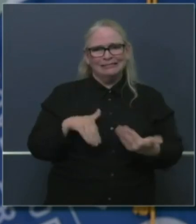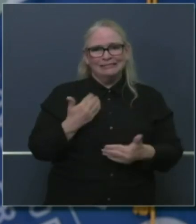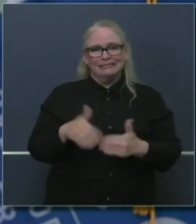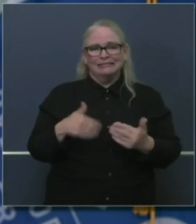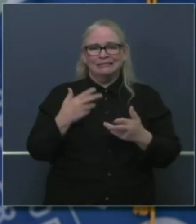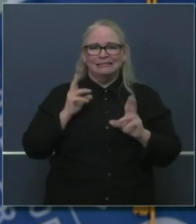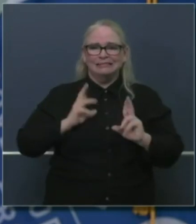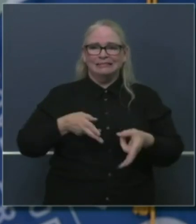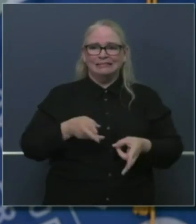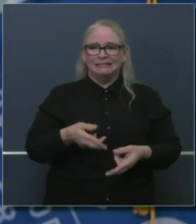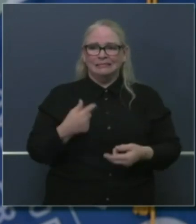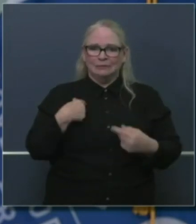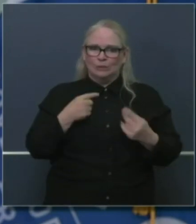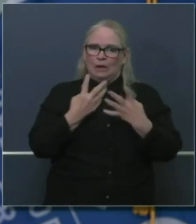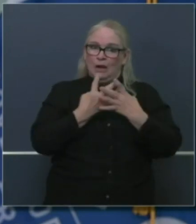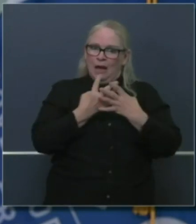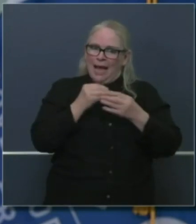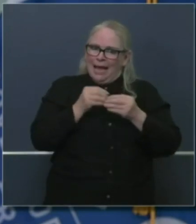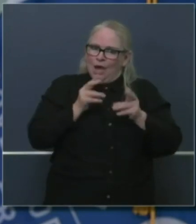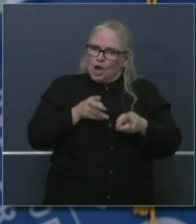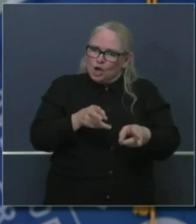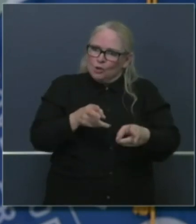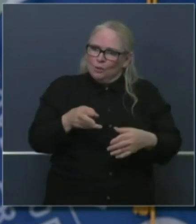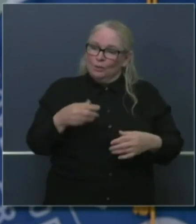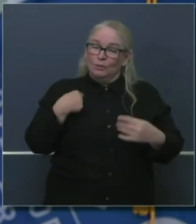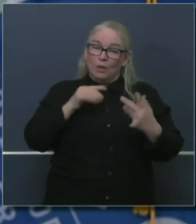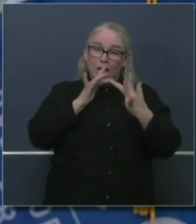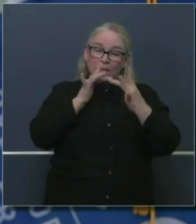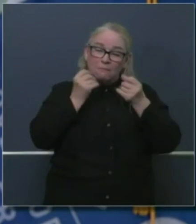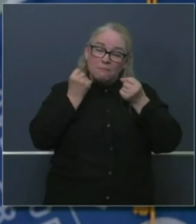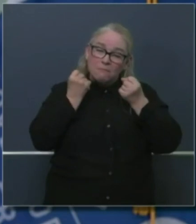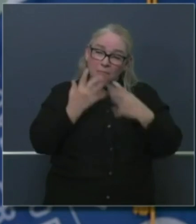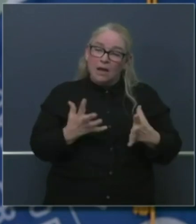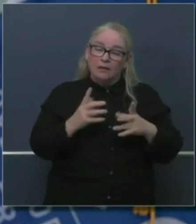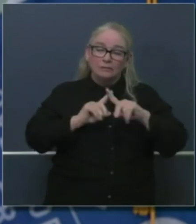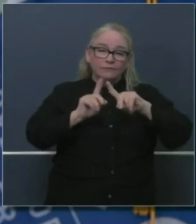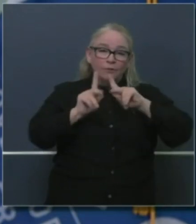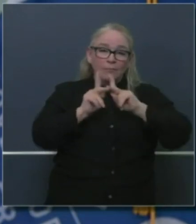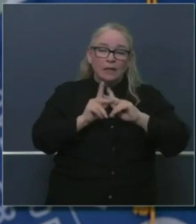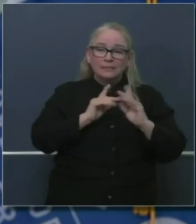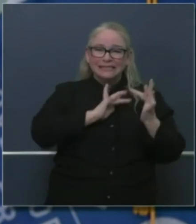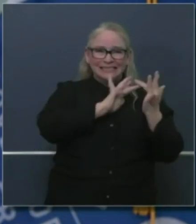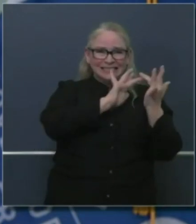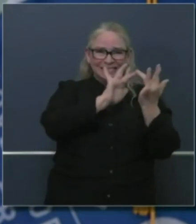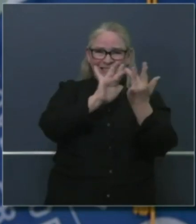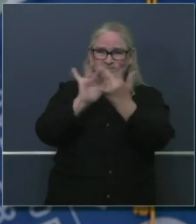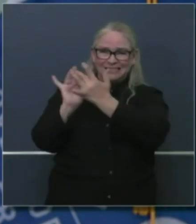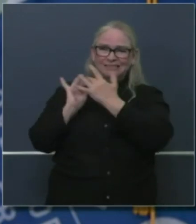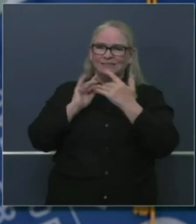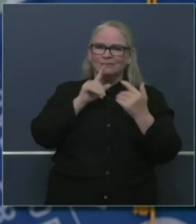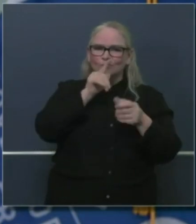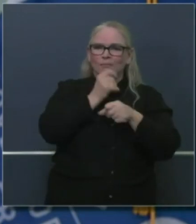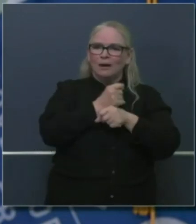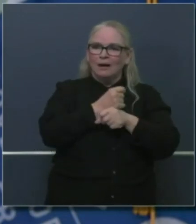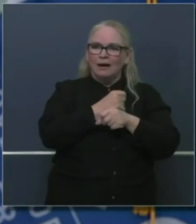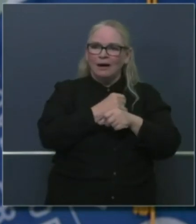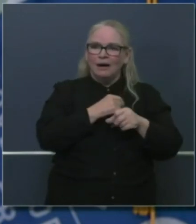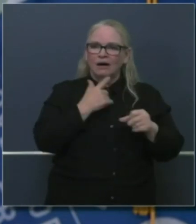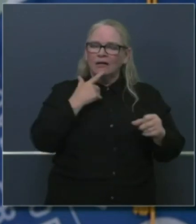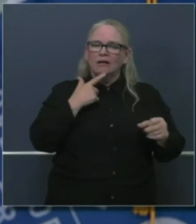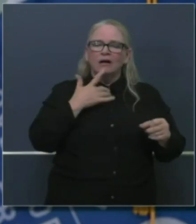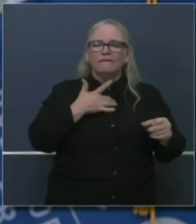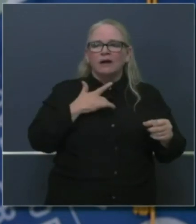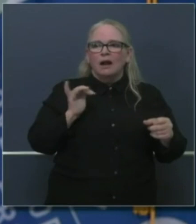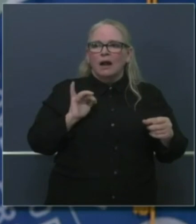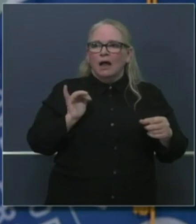was to try to get as many of these commodities as possible. As the governor mentioned, this was the wild, wild west. And the fact of the